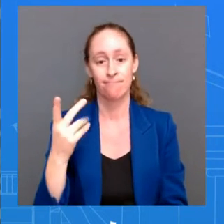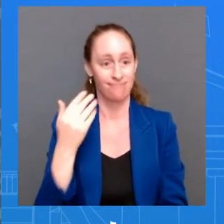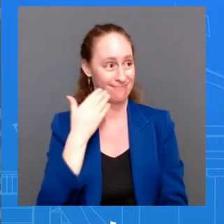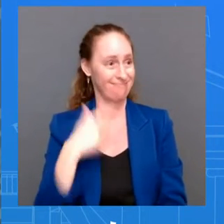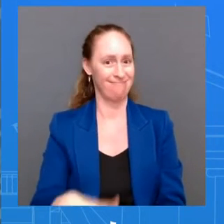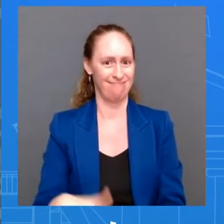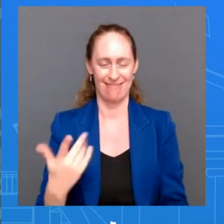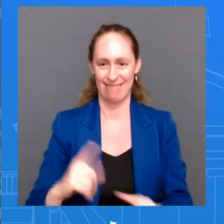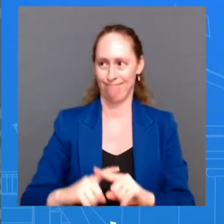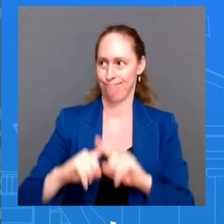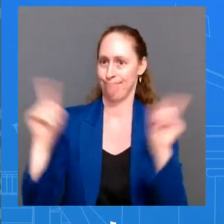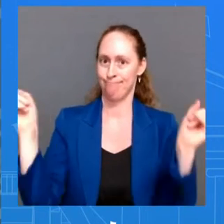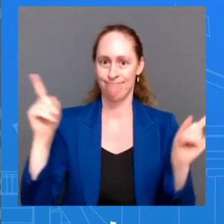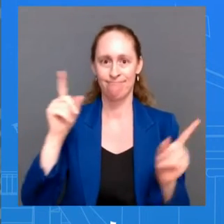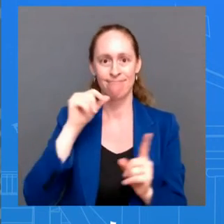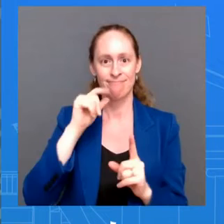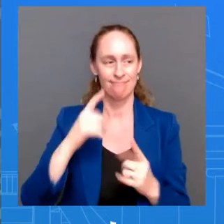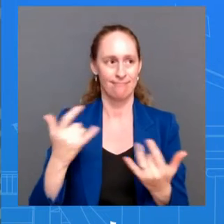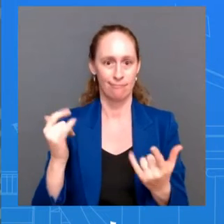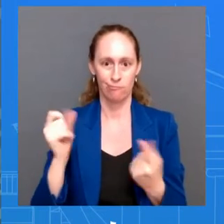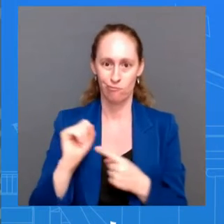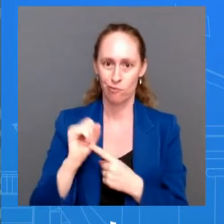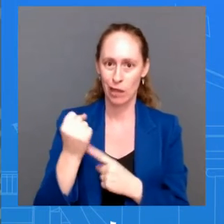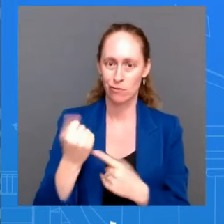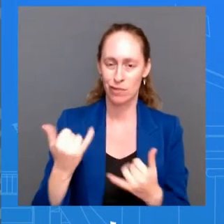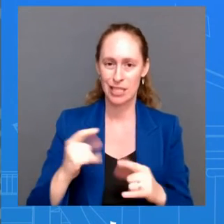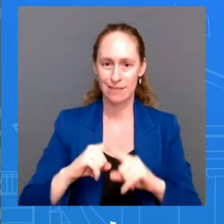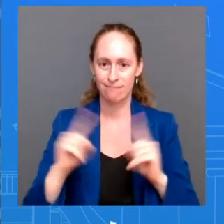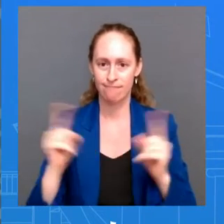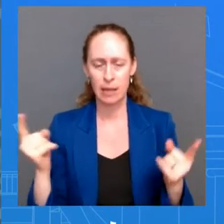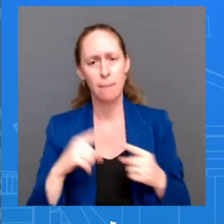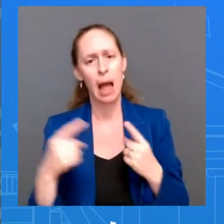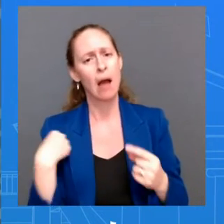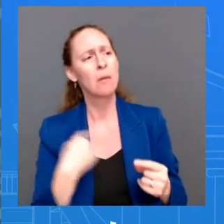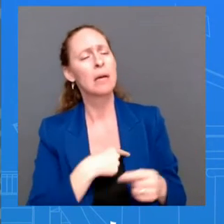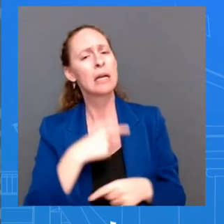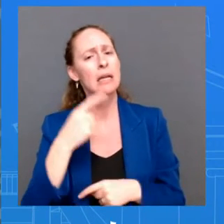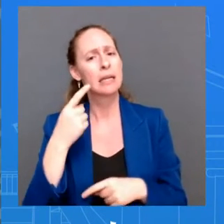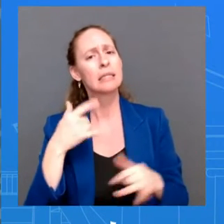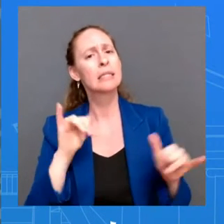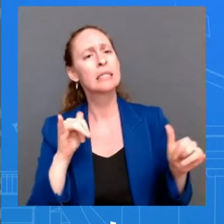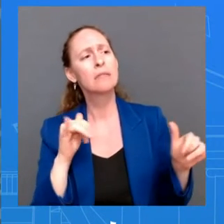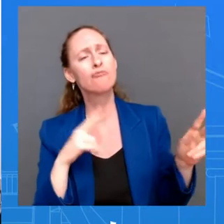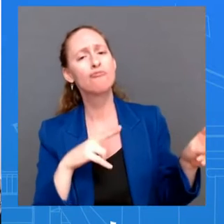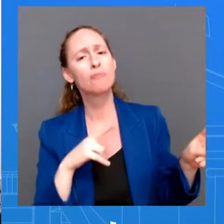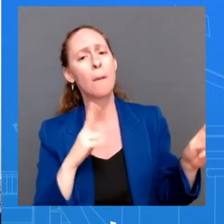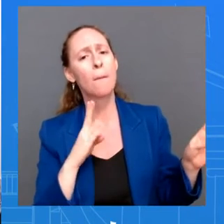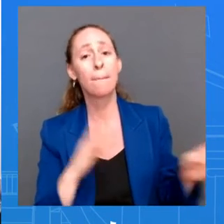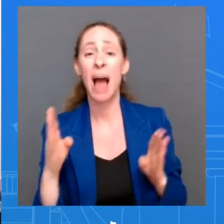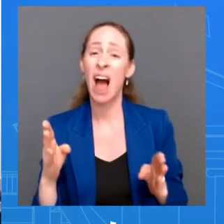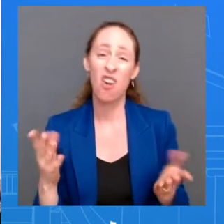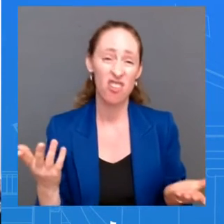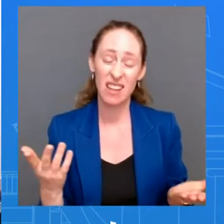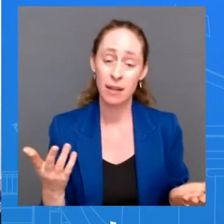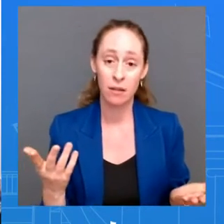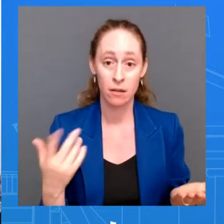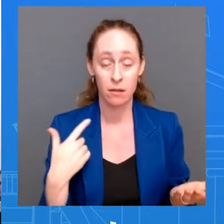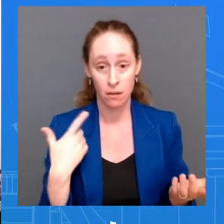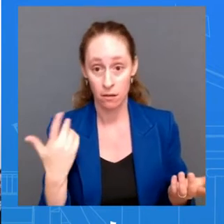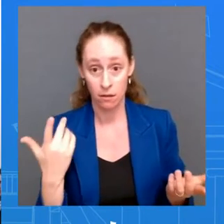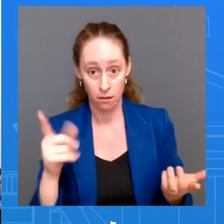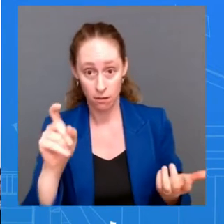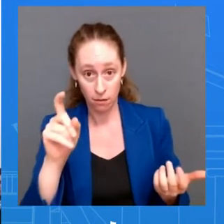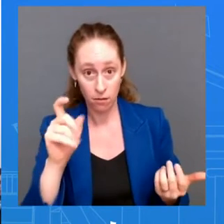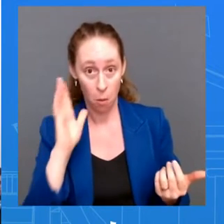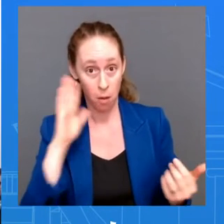or a plans for calls, we do not have a plan for the president to call President Putin. At this point, is it on the table, off the table? I know that